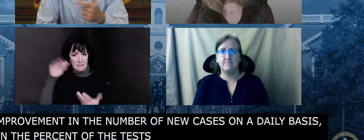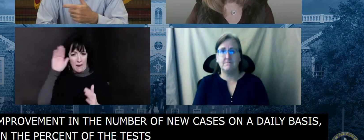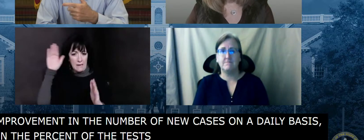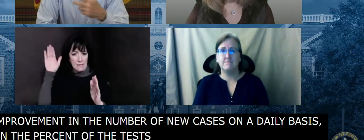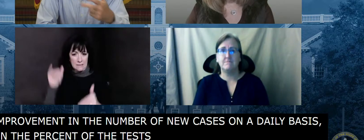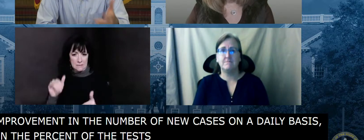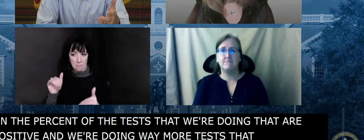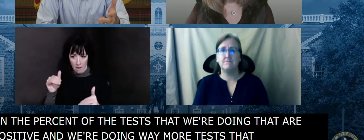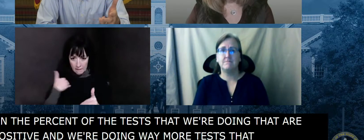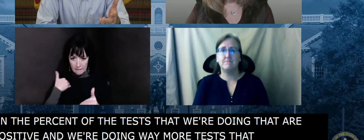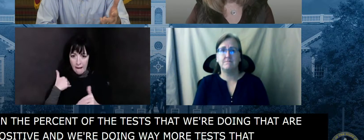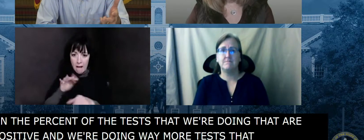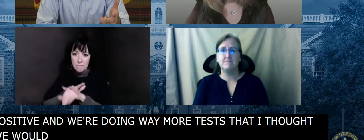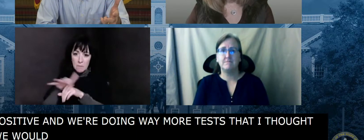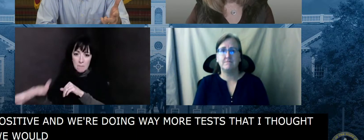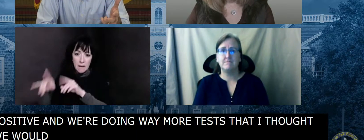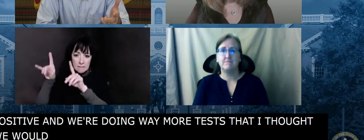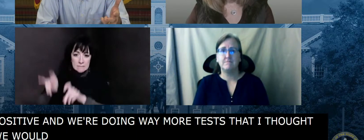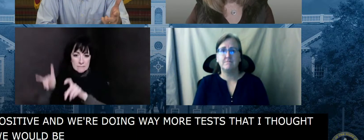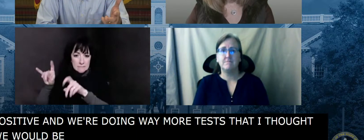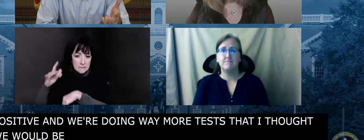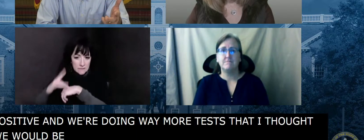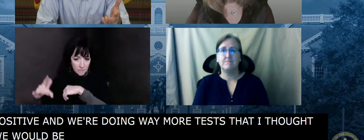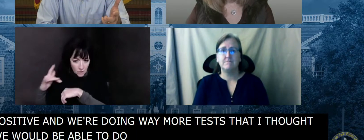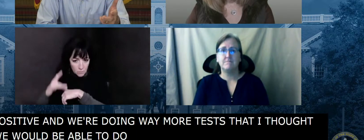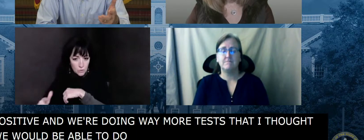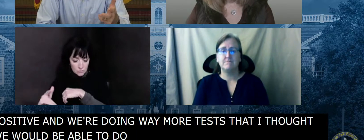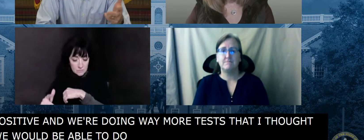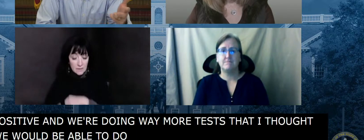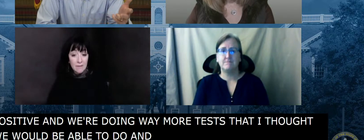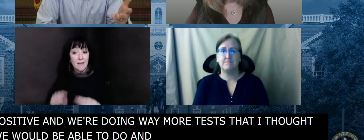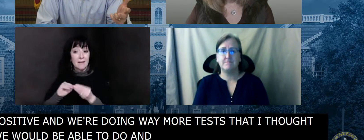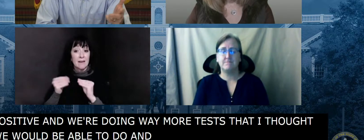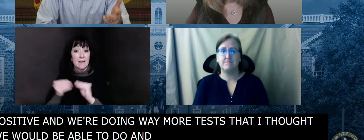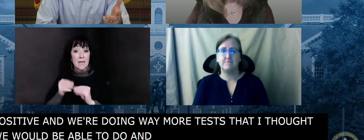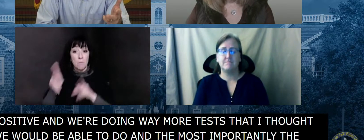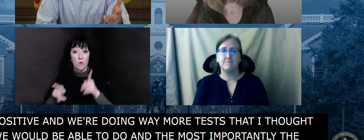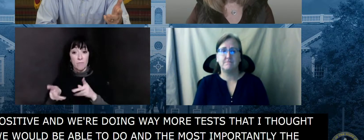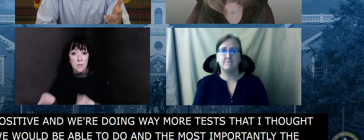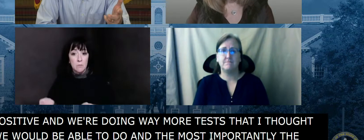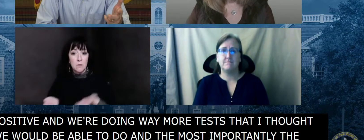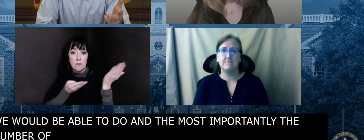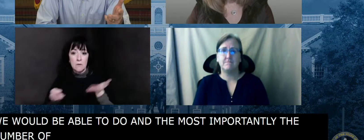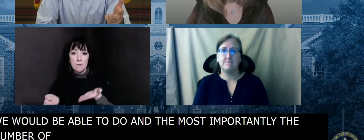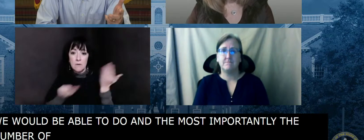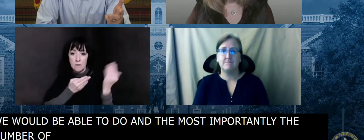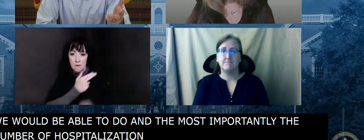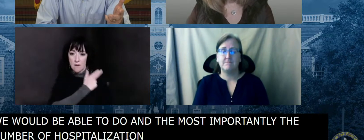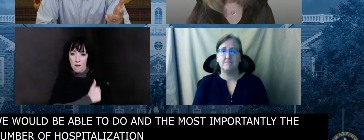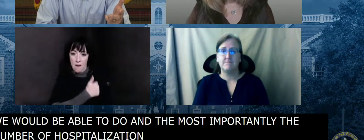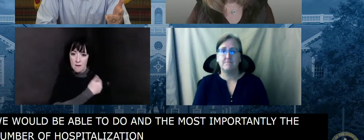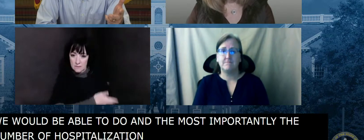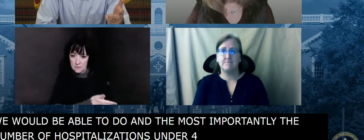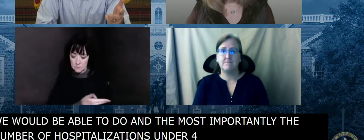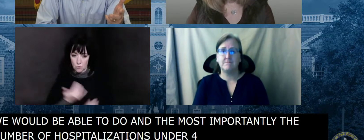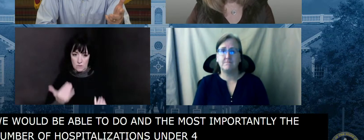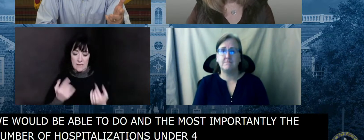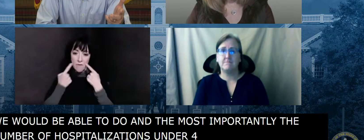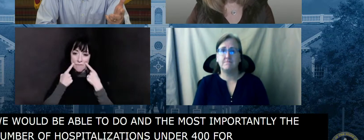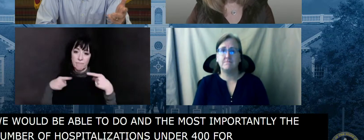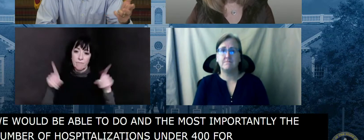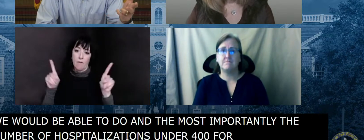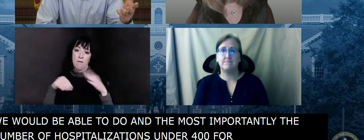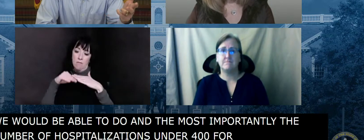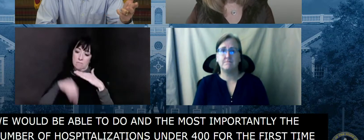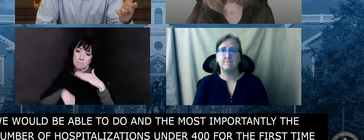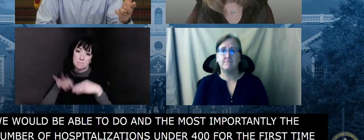do. And most importantly, the number of hospitalizations under 400 for the first time in a